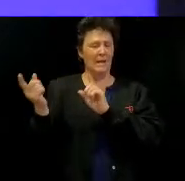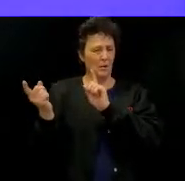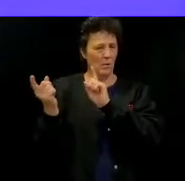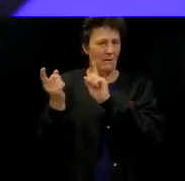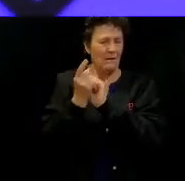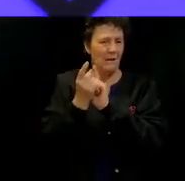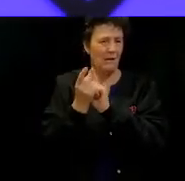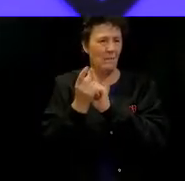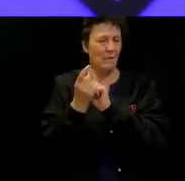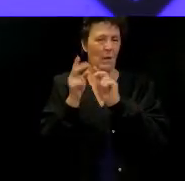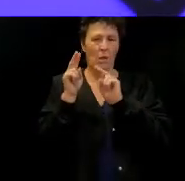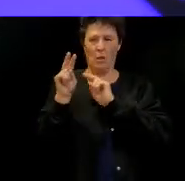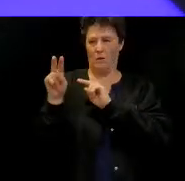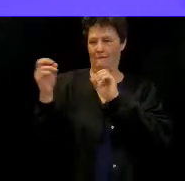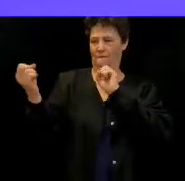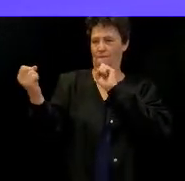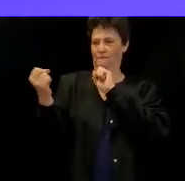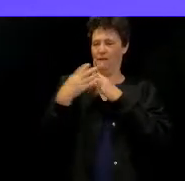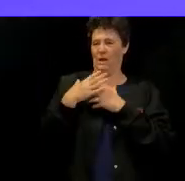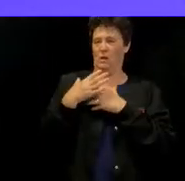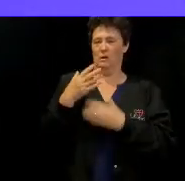you need to look your fear in the eye.